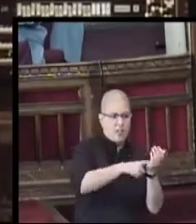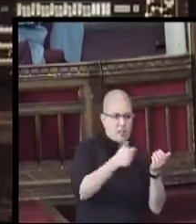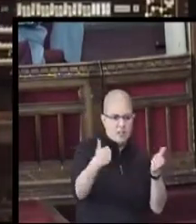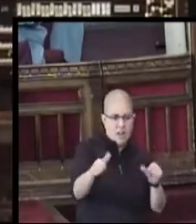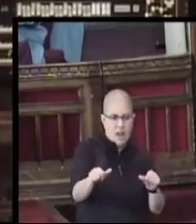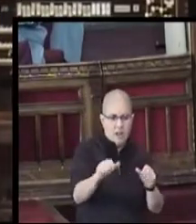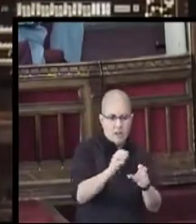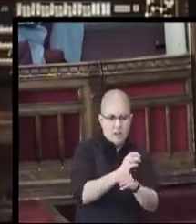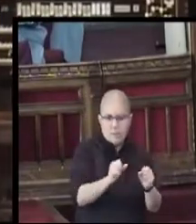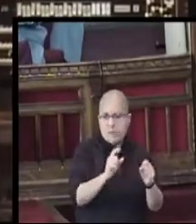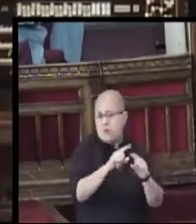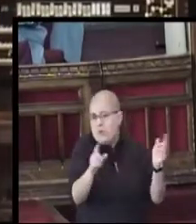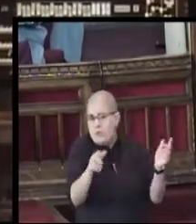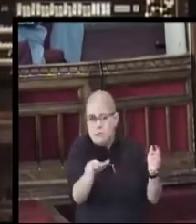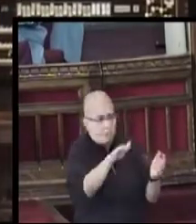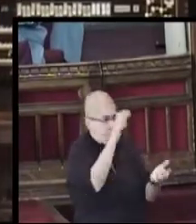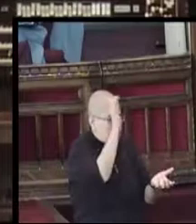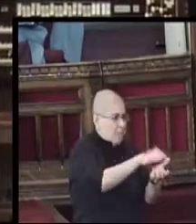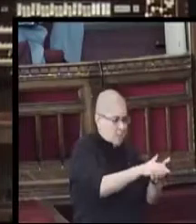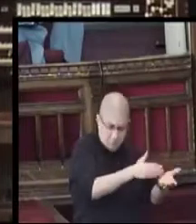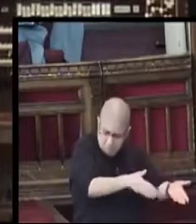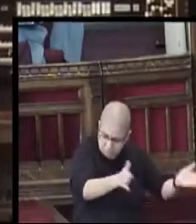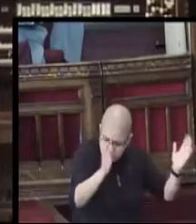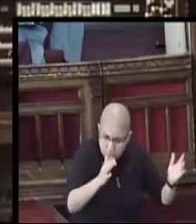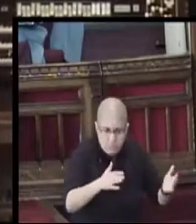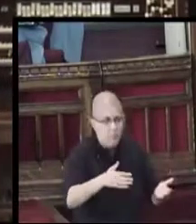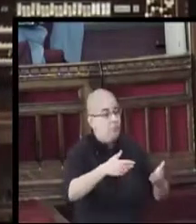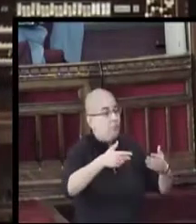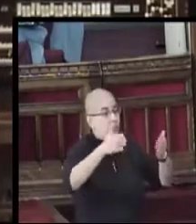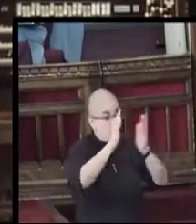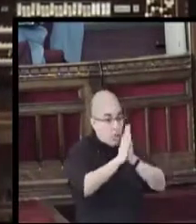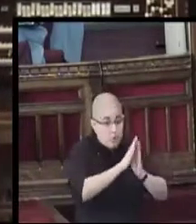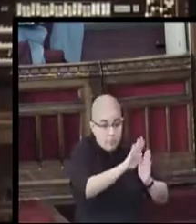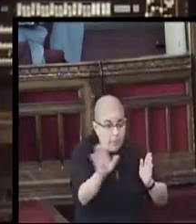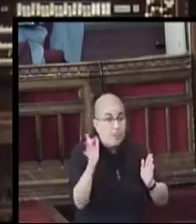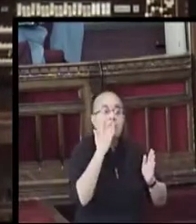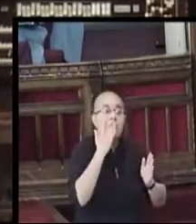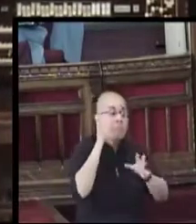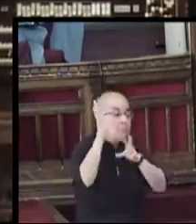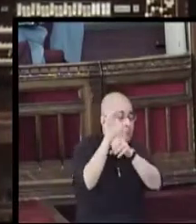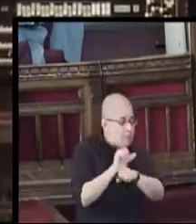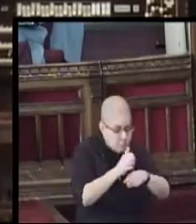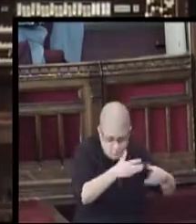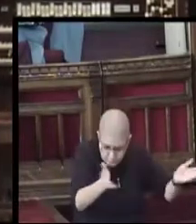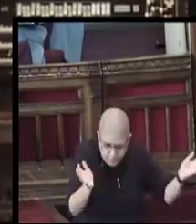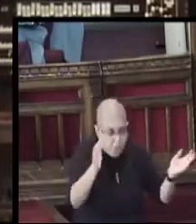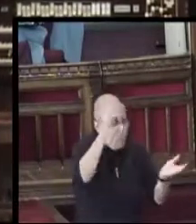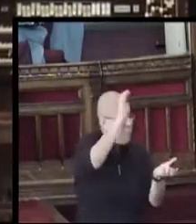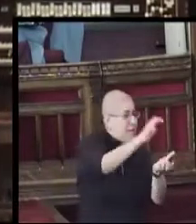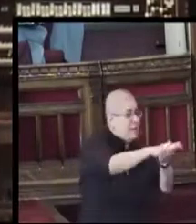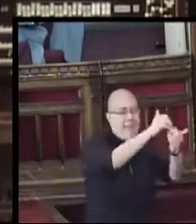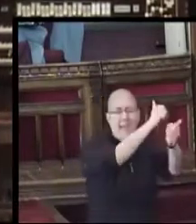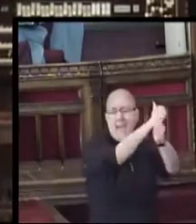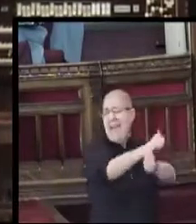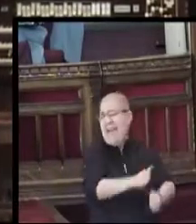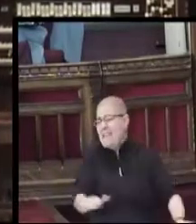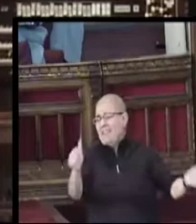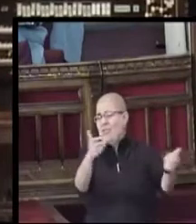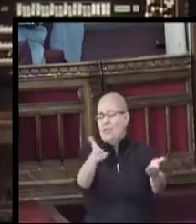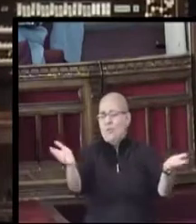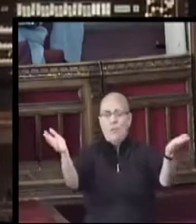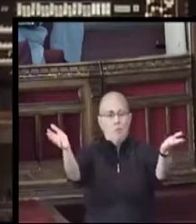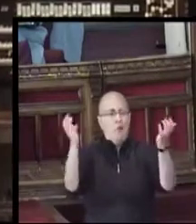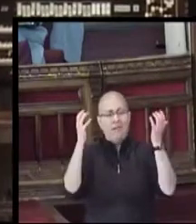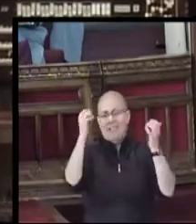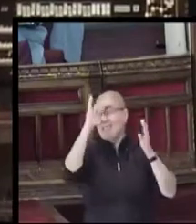people should be free to hold beliefs. People should be free to worship in their tradition. You can believe anything that you want. But